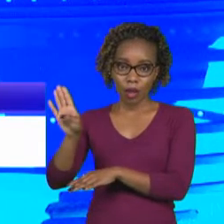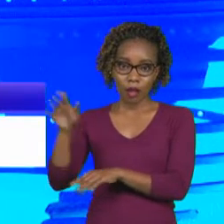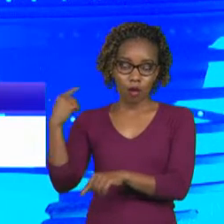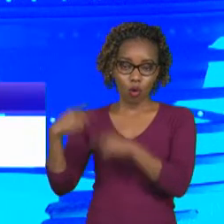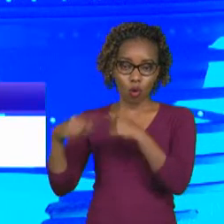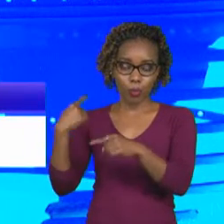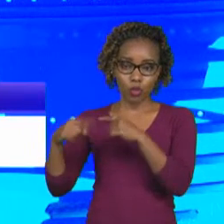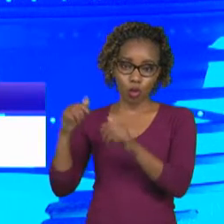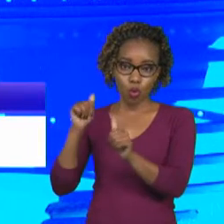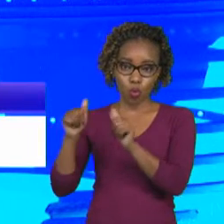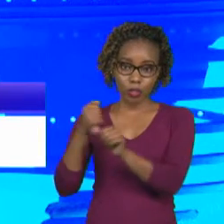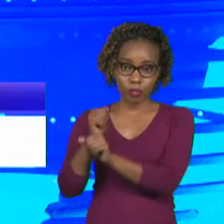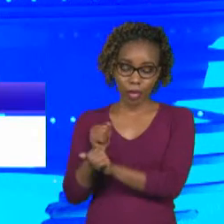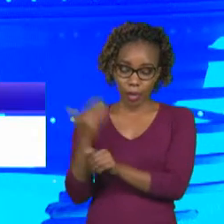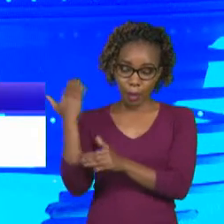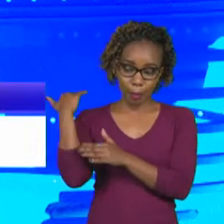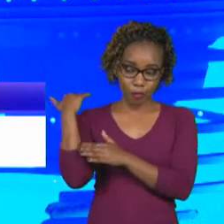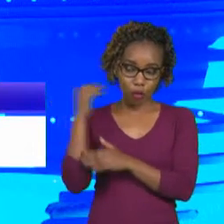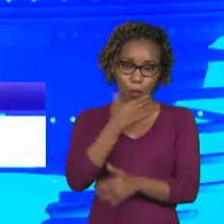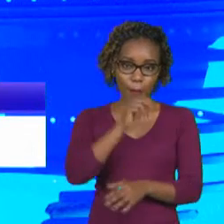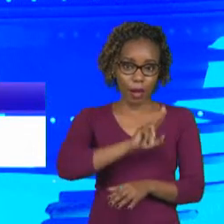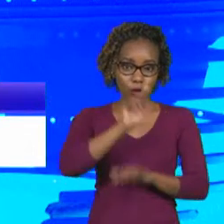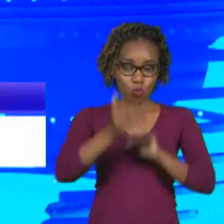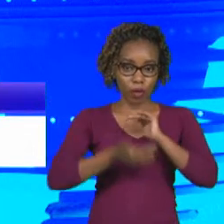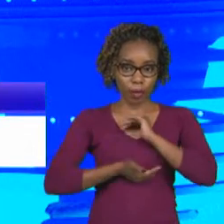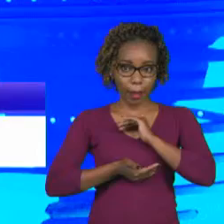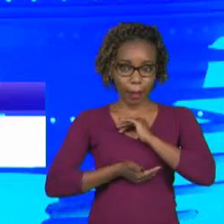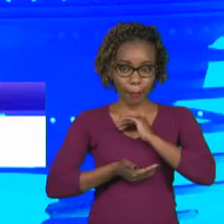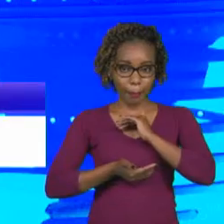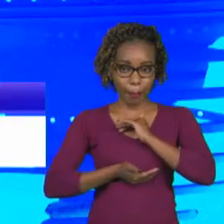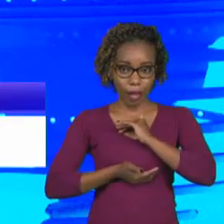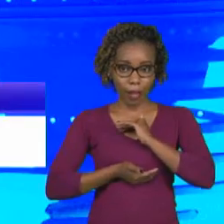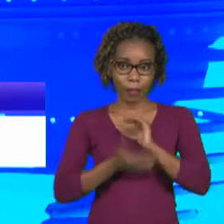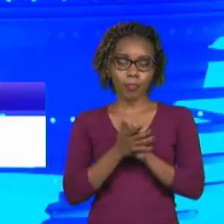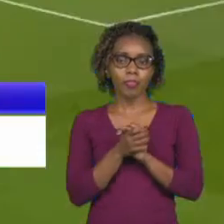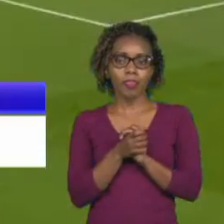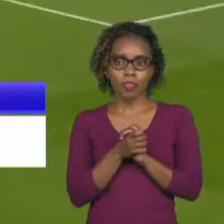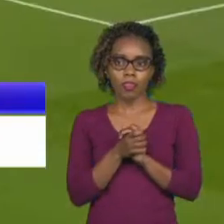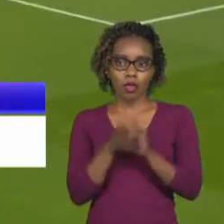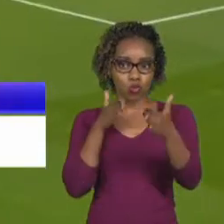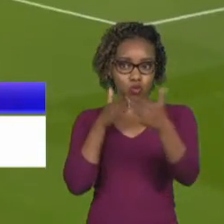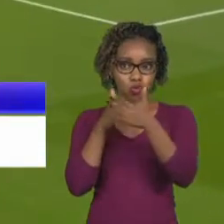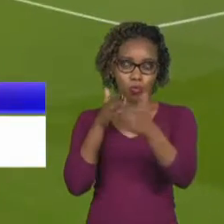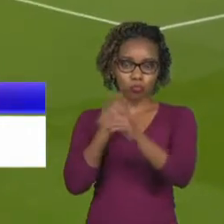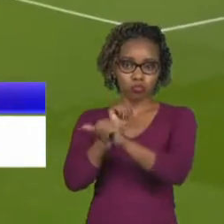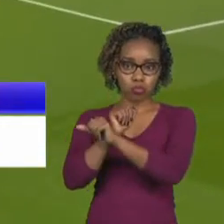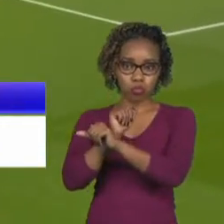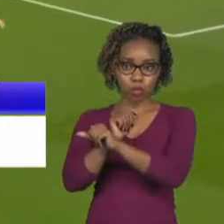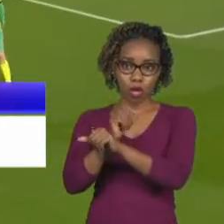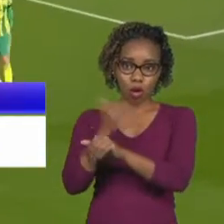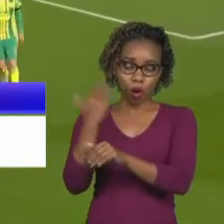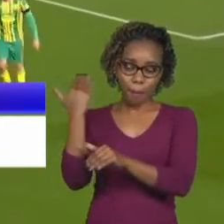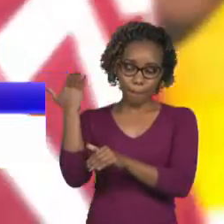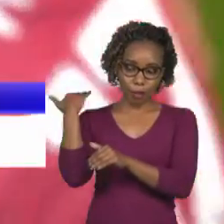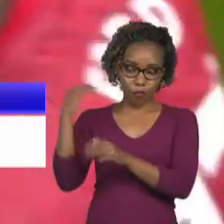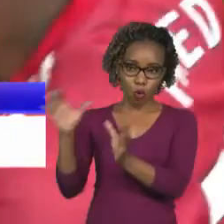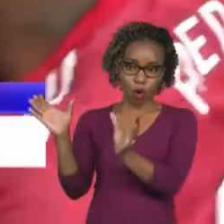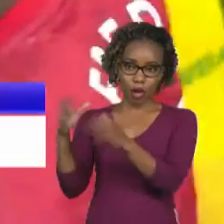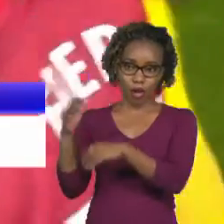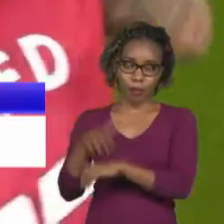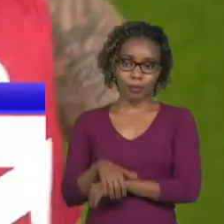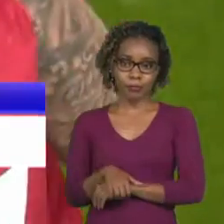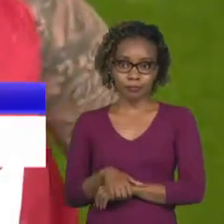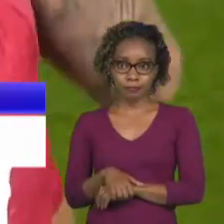that saw former United keeper Sam Johnston bag a string of superb stops to deny his old club, including a